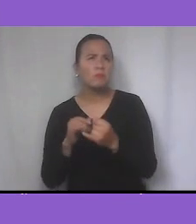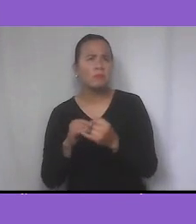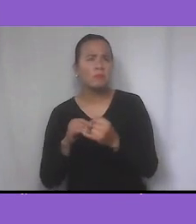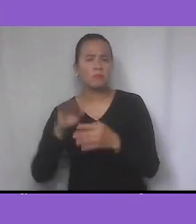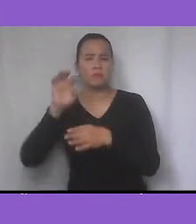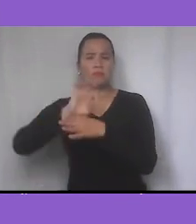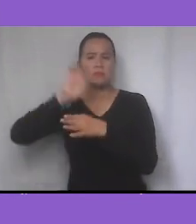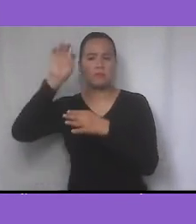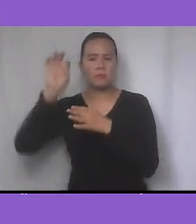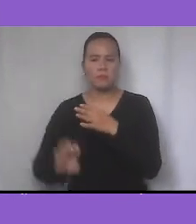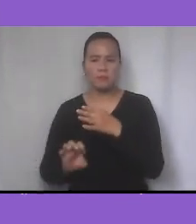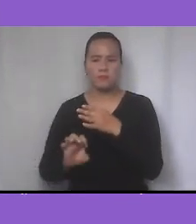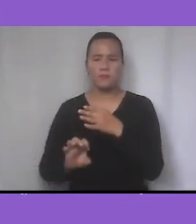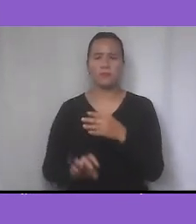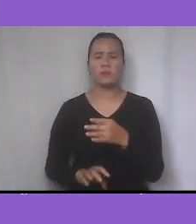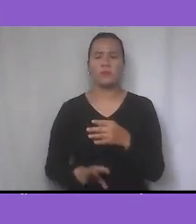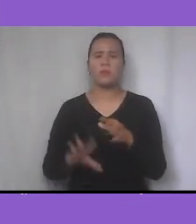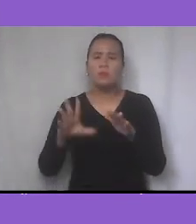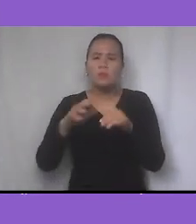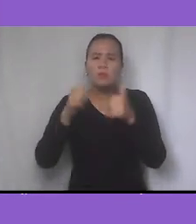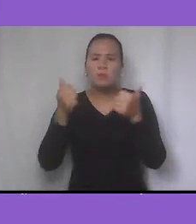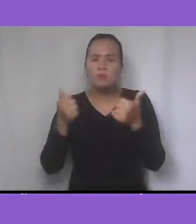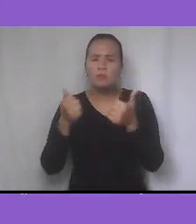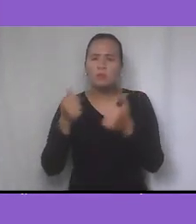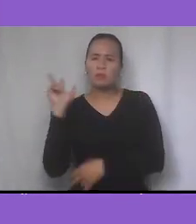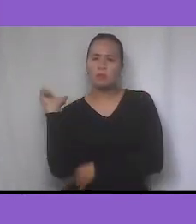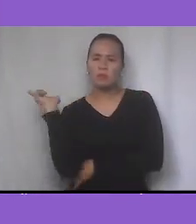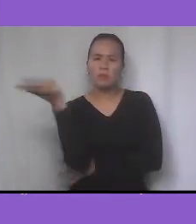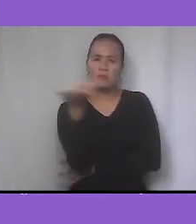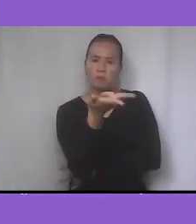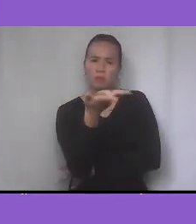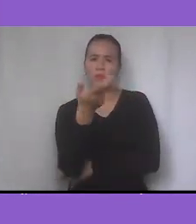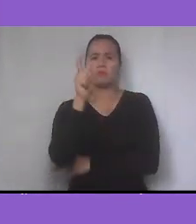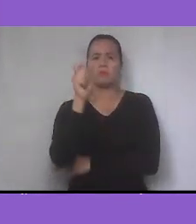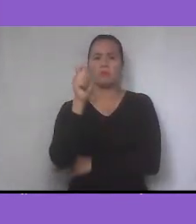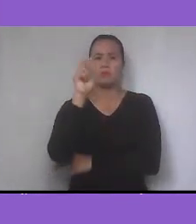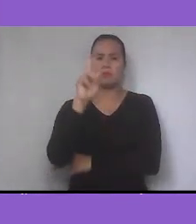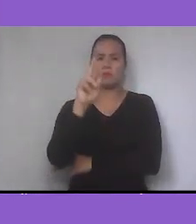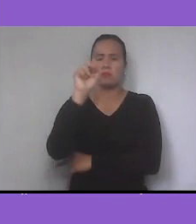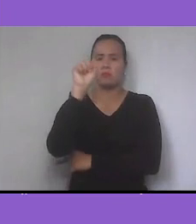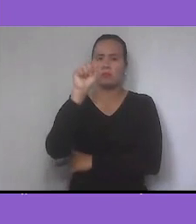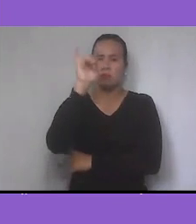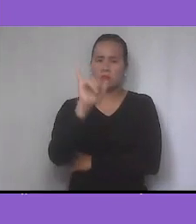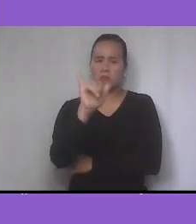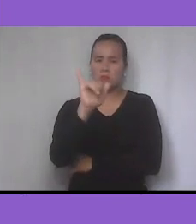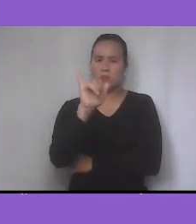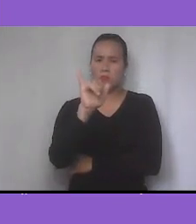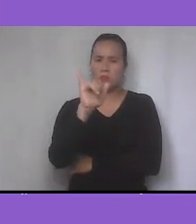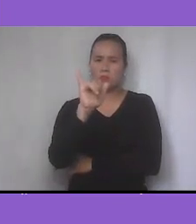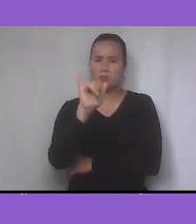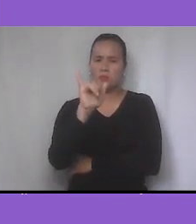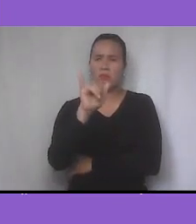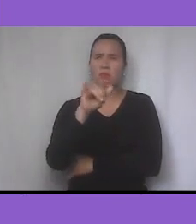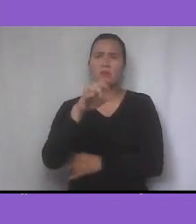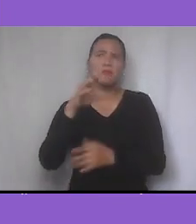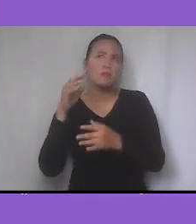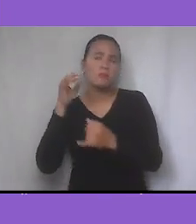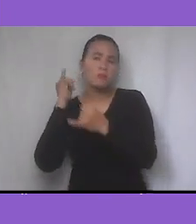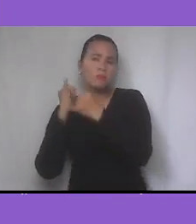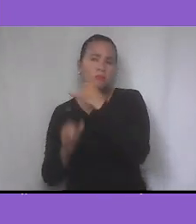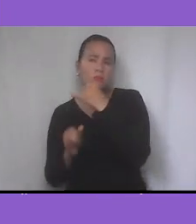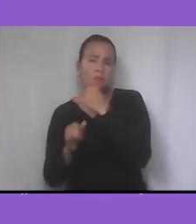Paano naman ang tray? Tray. Aba, nasa huli din. What do I use for those?